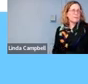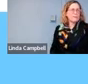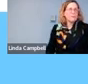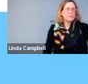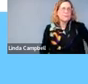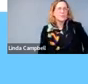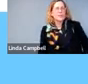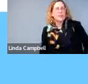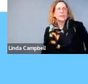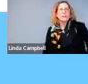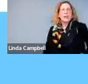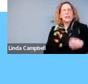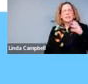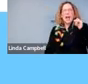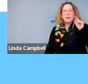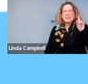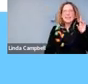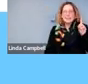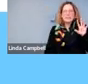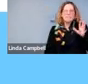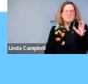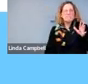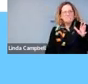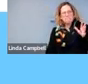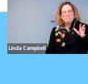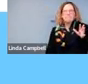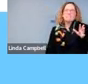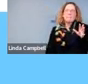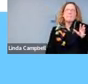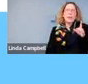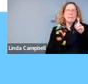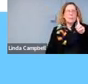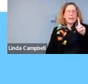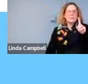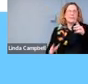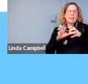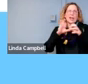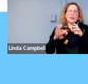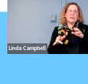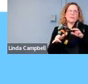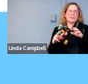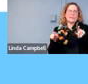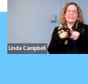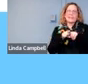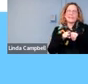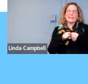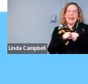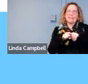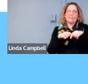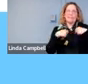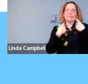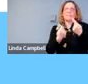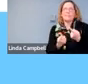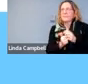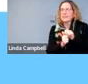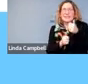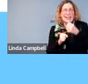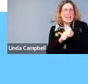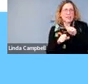This is a report from 2012. It is outdated, but the conclusions still